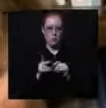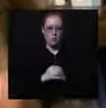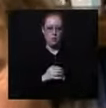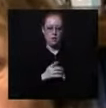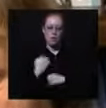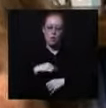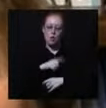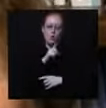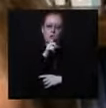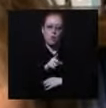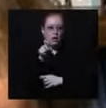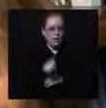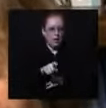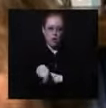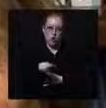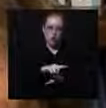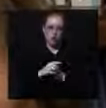We really do need you.